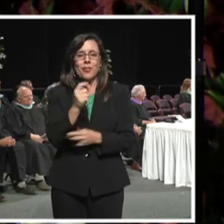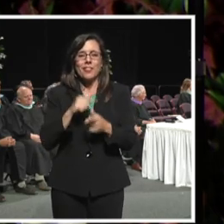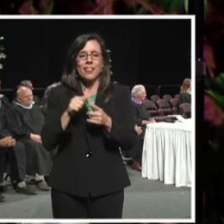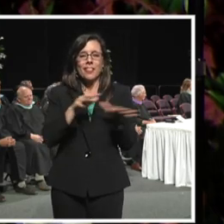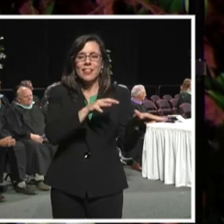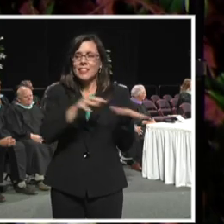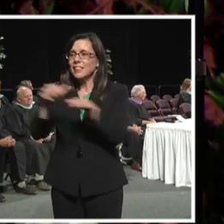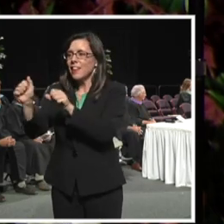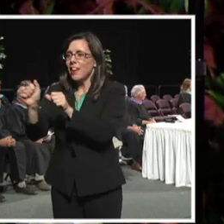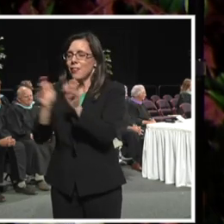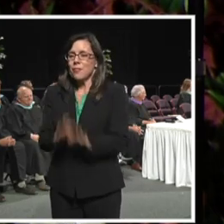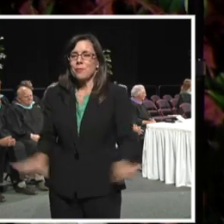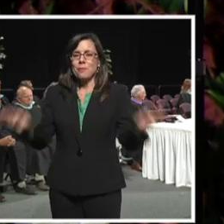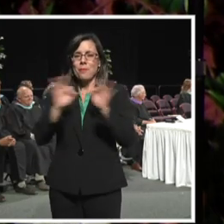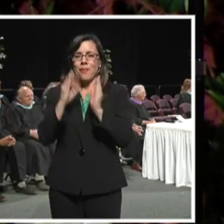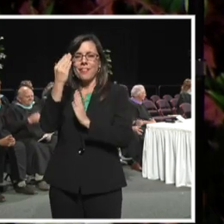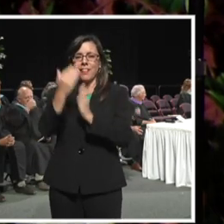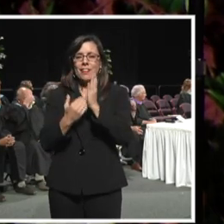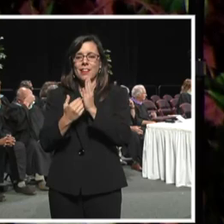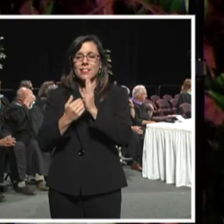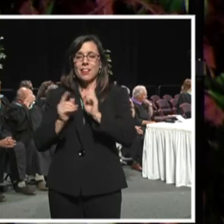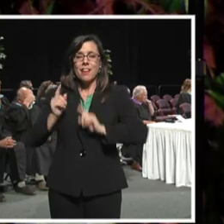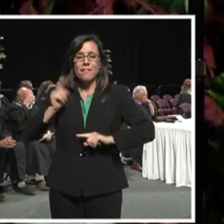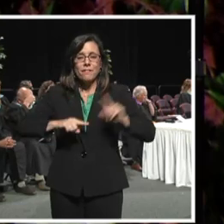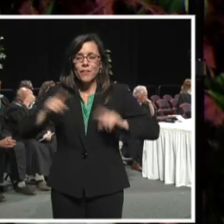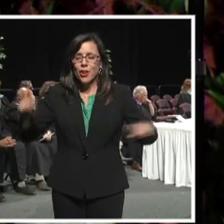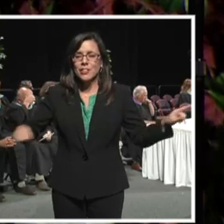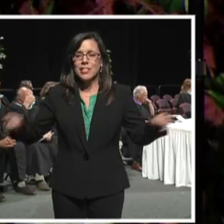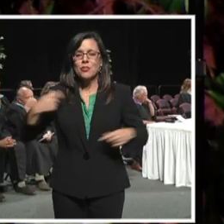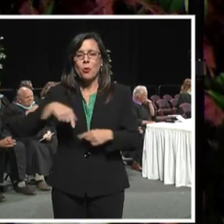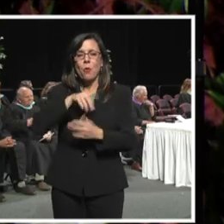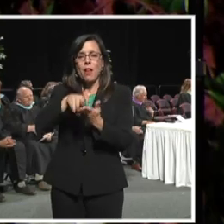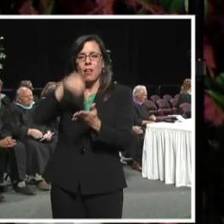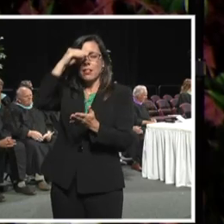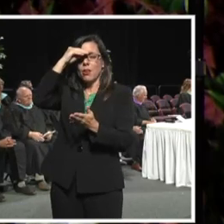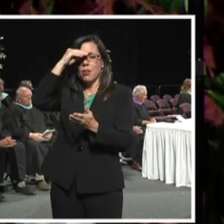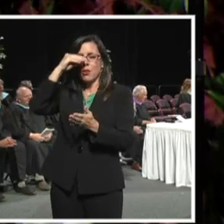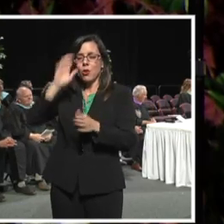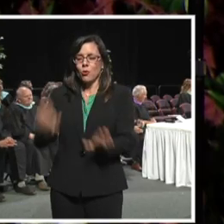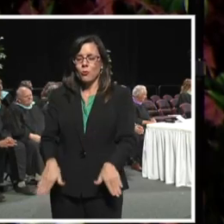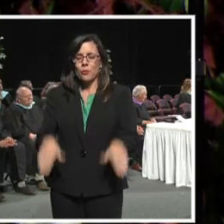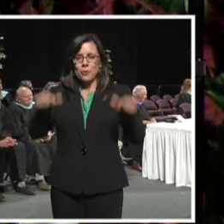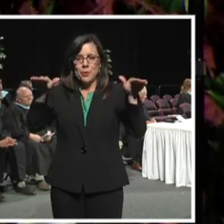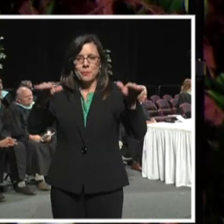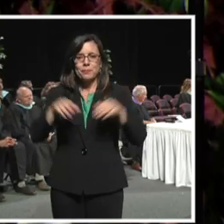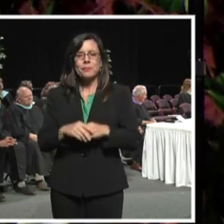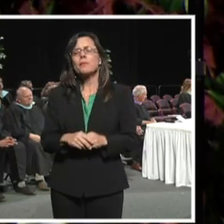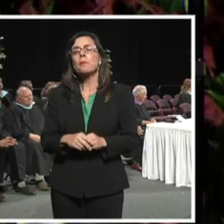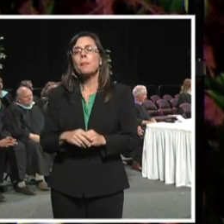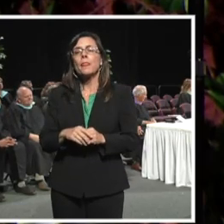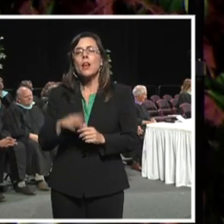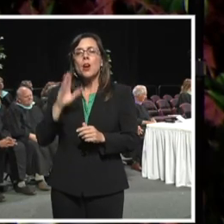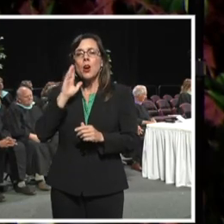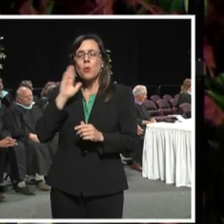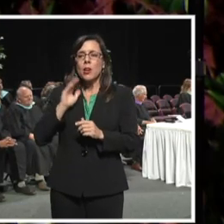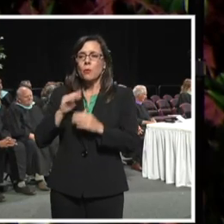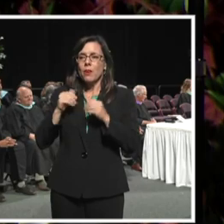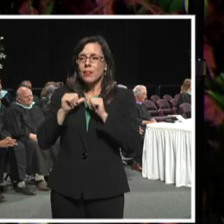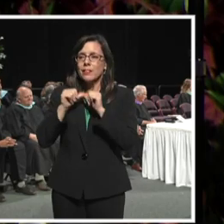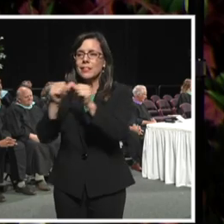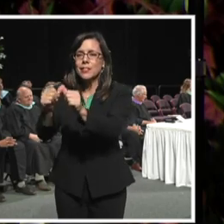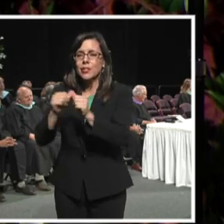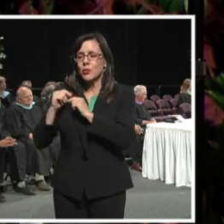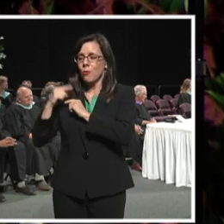with us the vital lessons of adversities we learned in our years of growing up, and extending our legacies to make